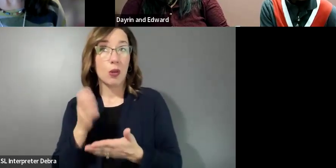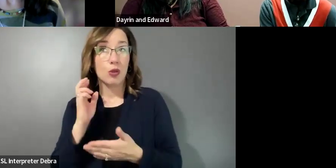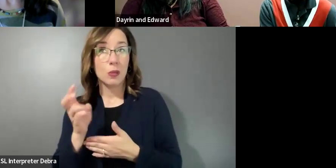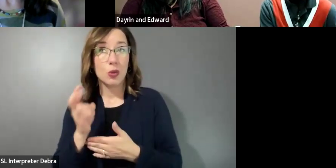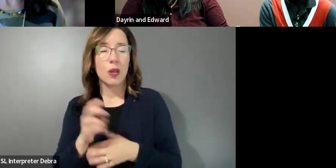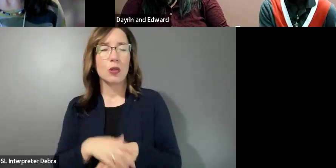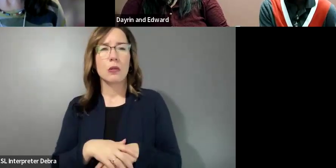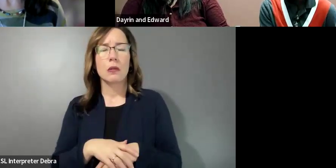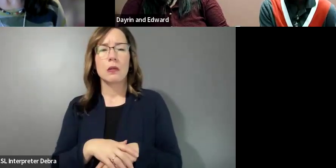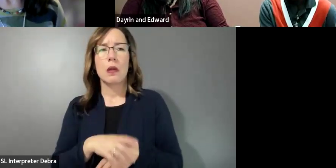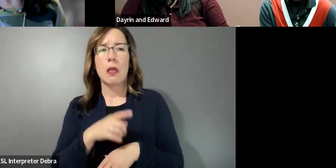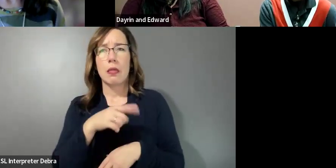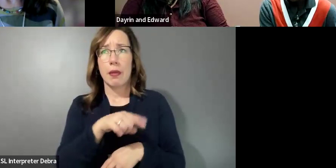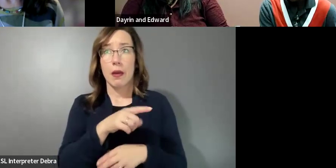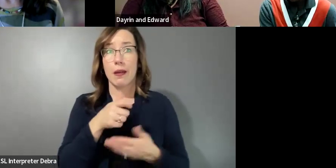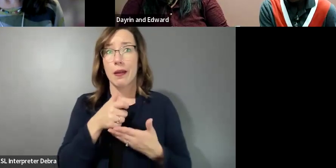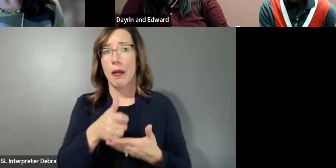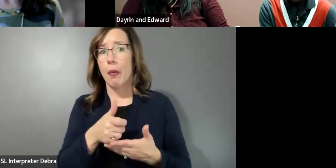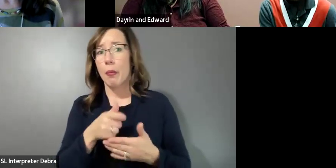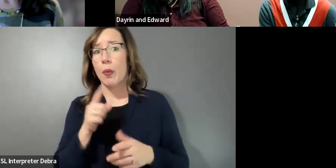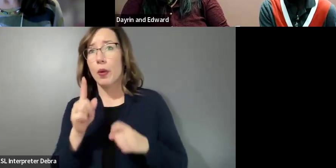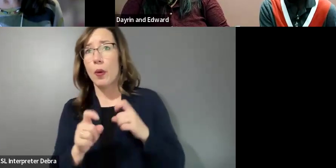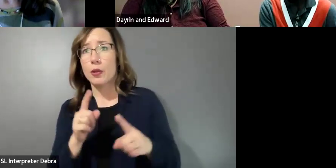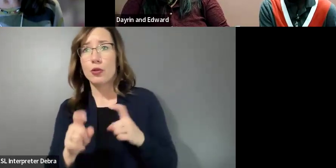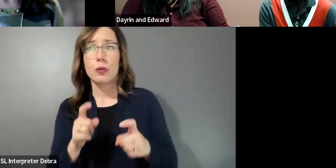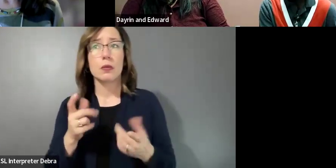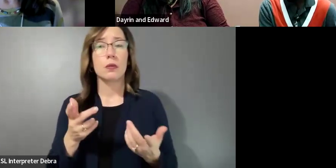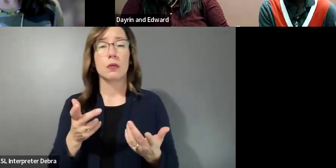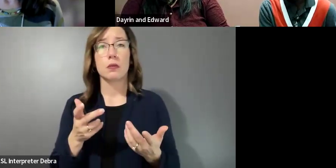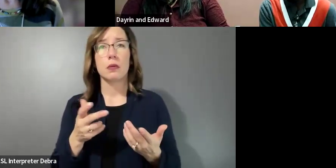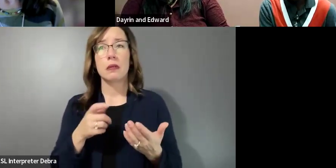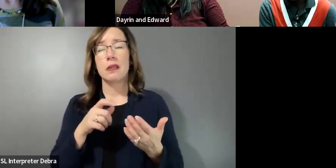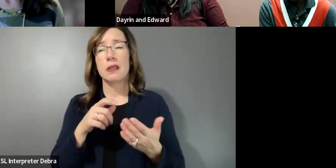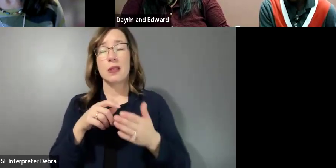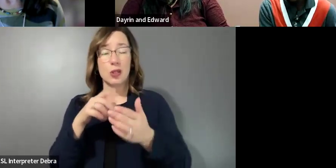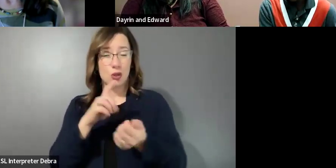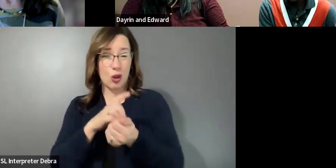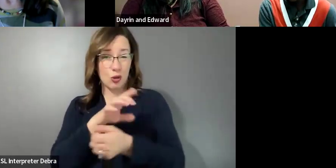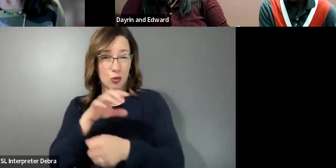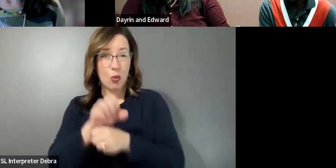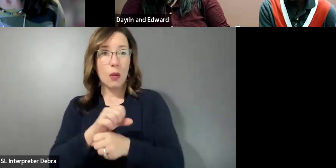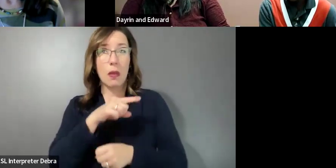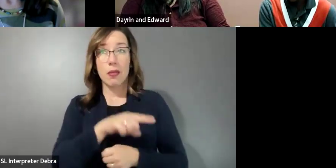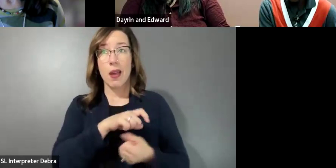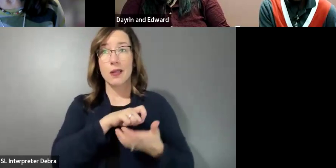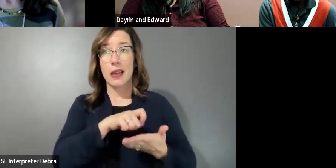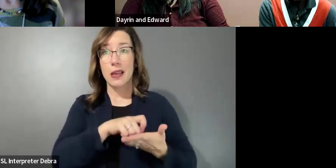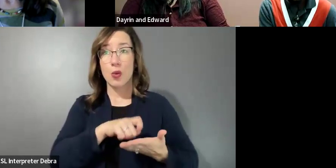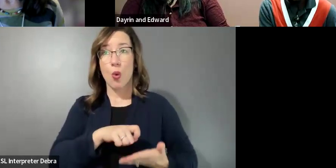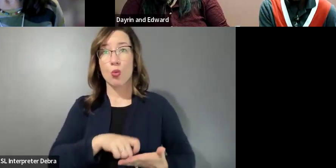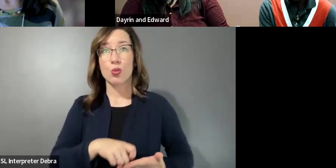your questions that you have for the doctor, taking notes during the doctor visit.